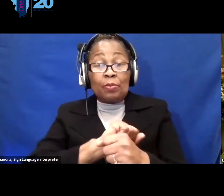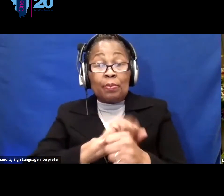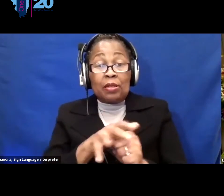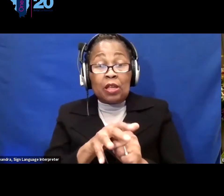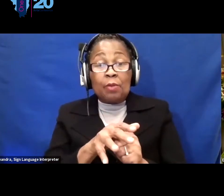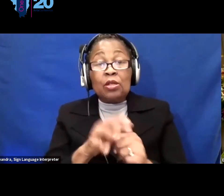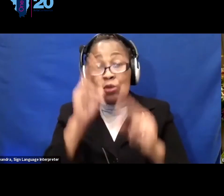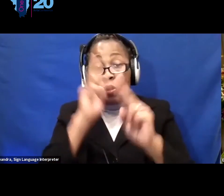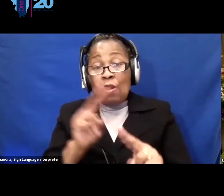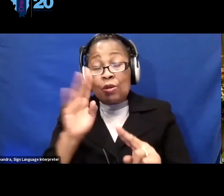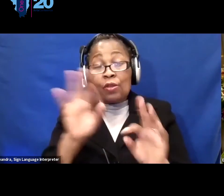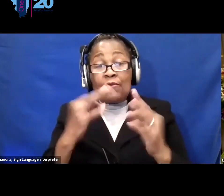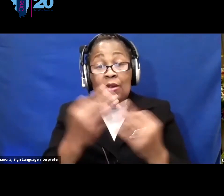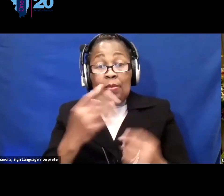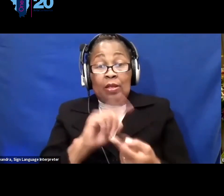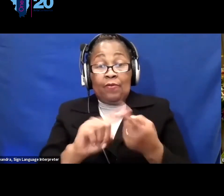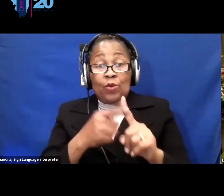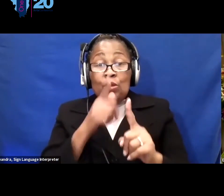who are in mourning.